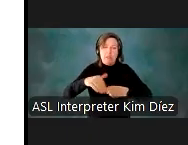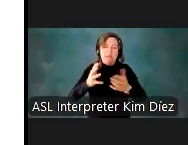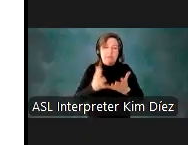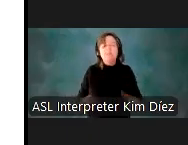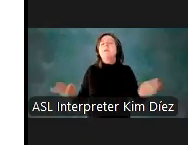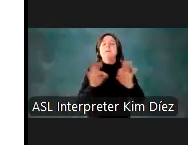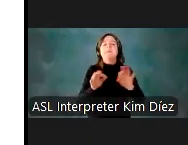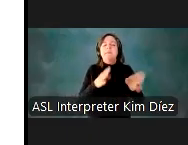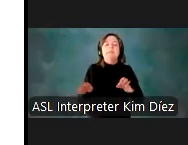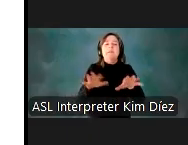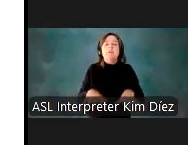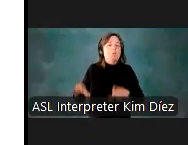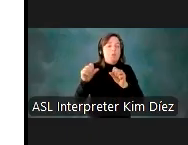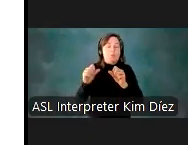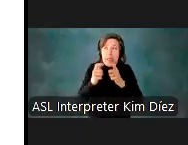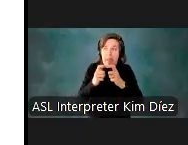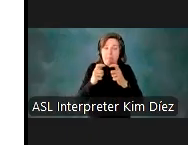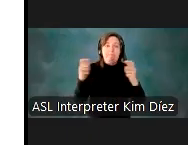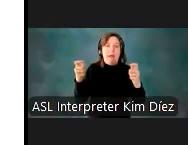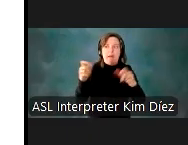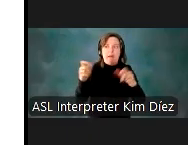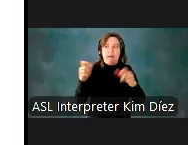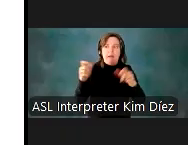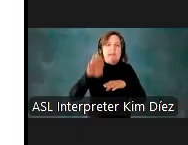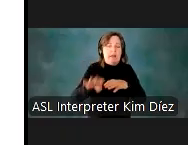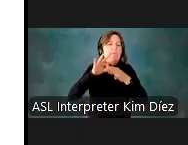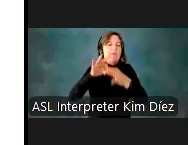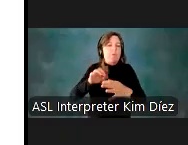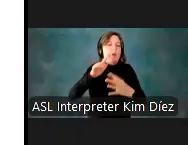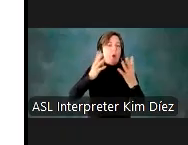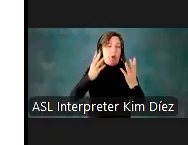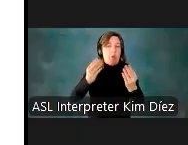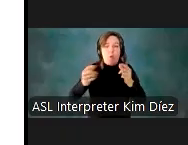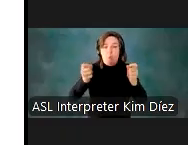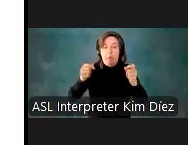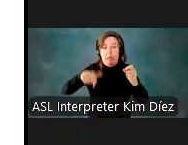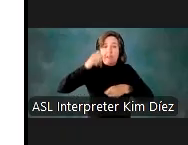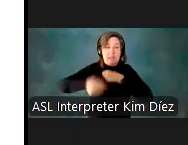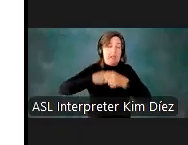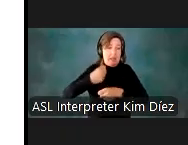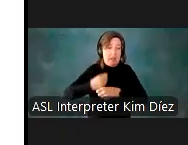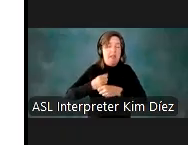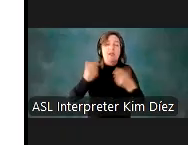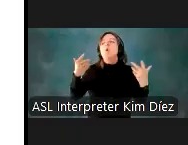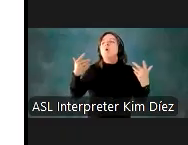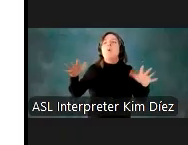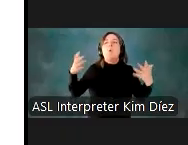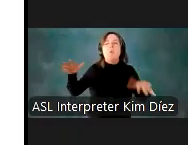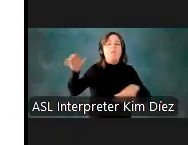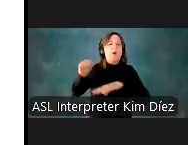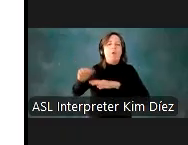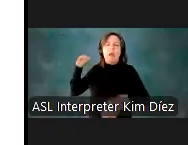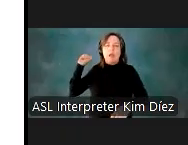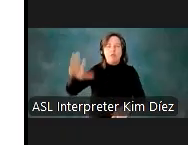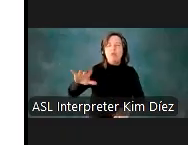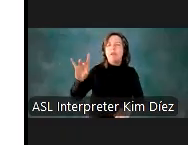forward in that humidity control this year. We have already shipped 8 stainless steel,